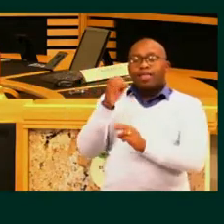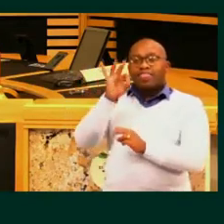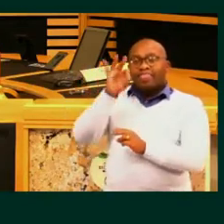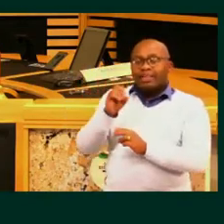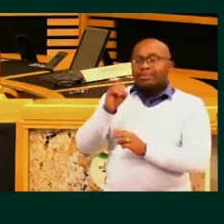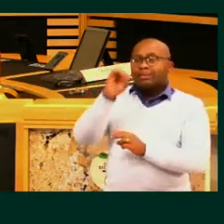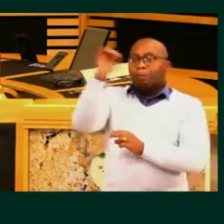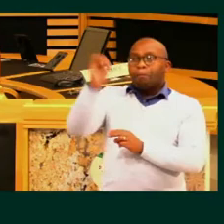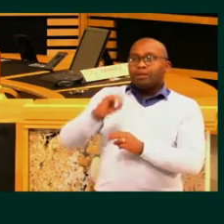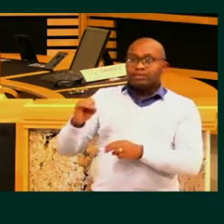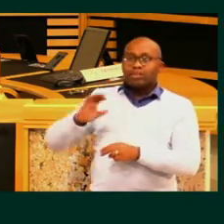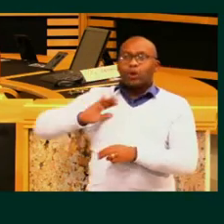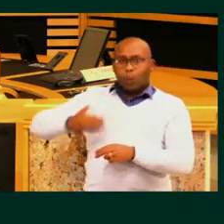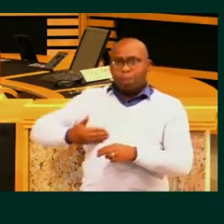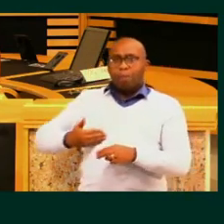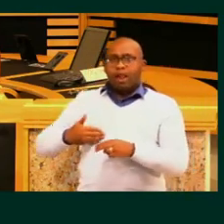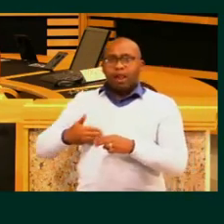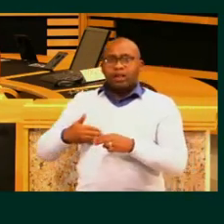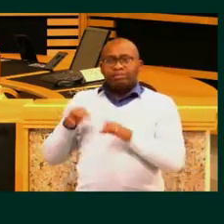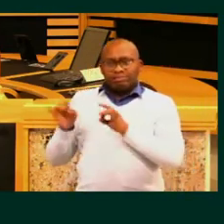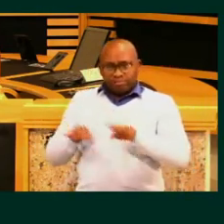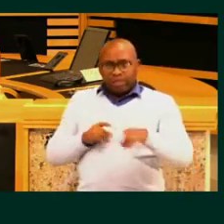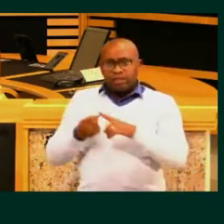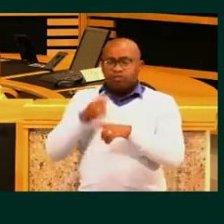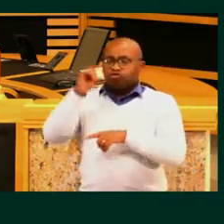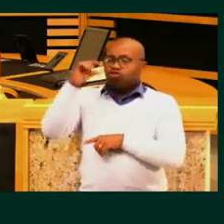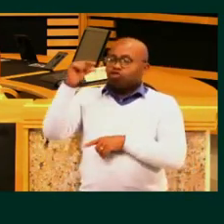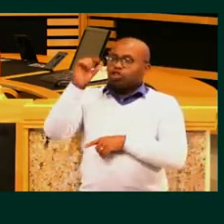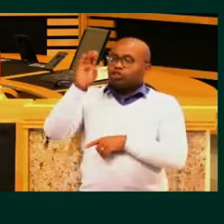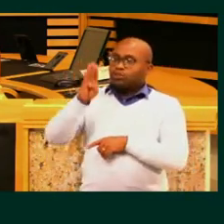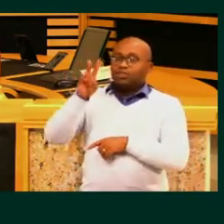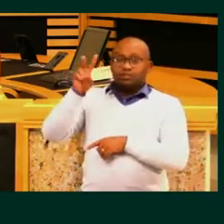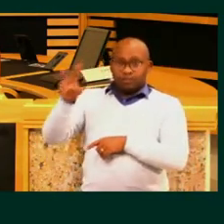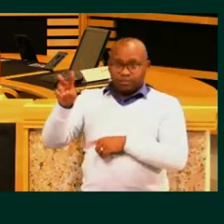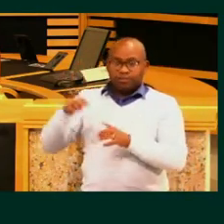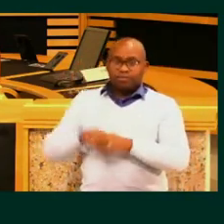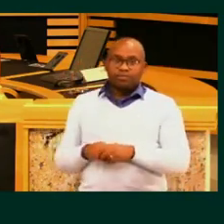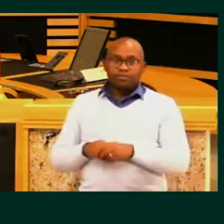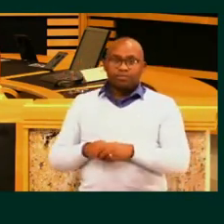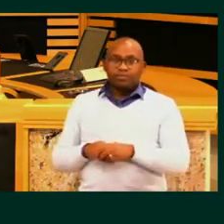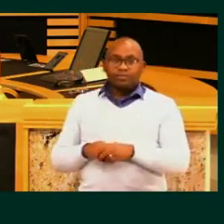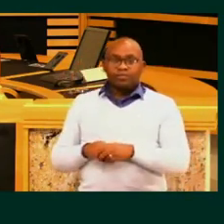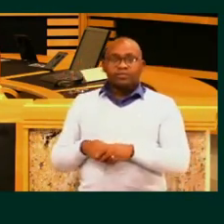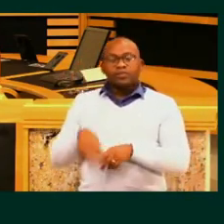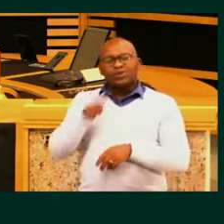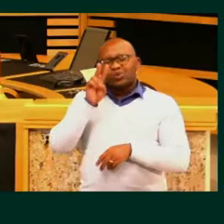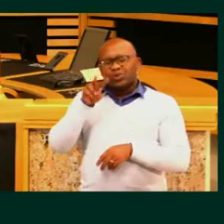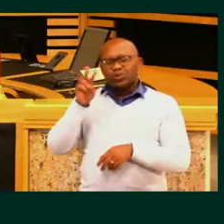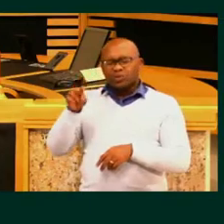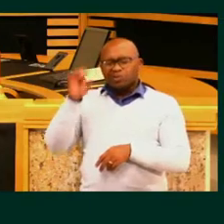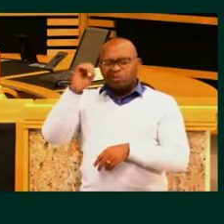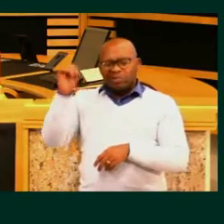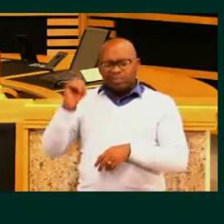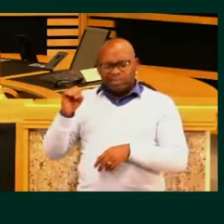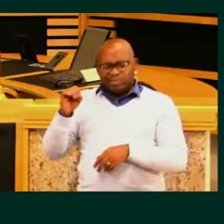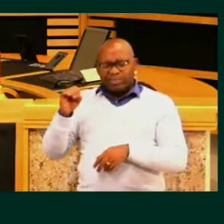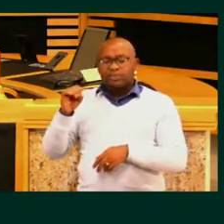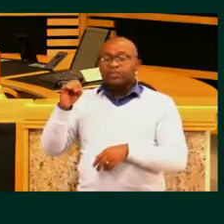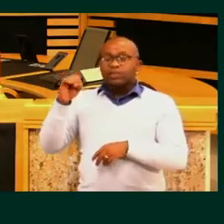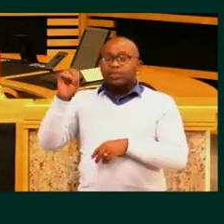physical violence against them 22% of the women in European Union in this 28